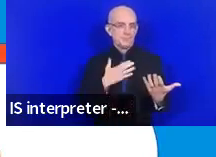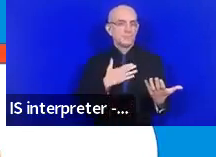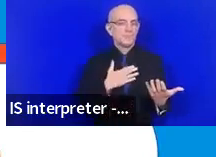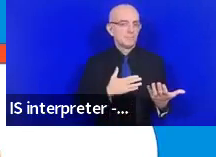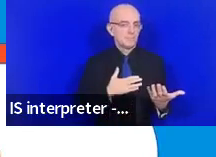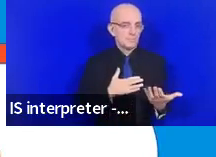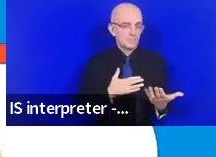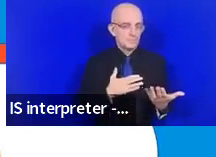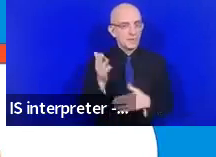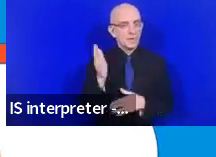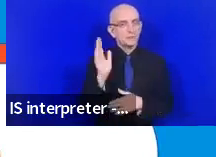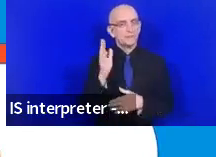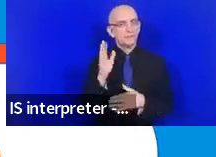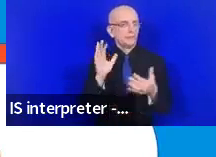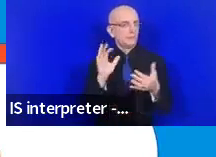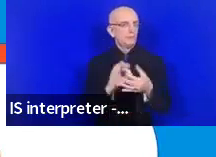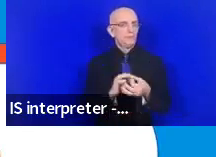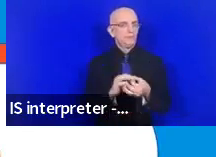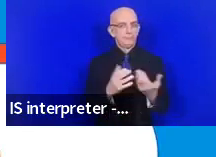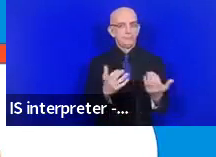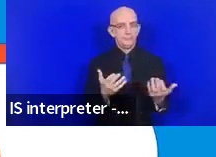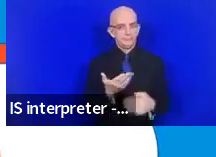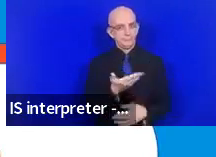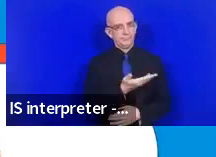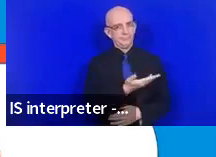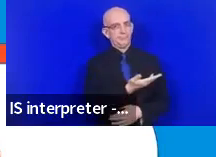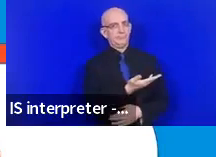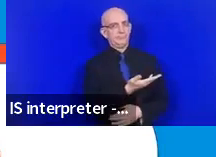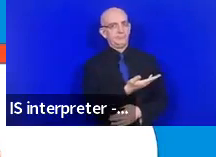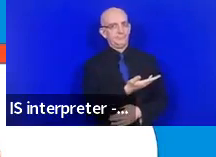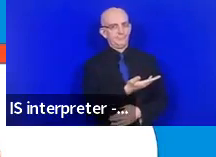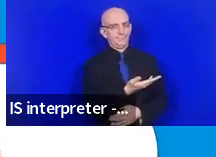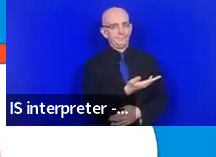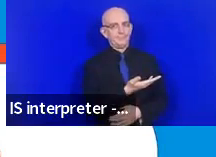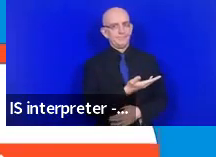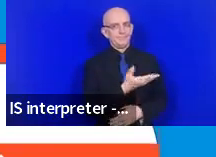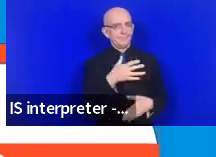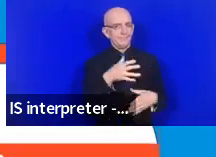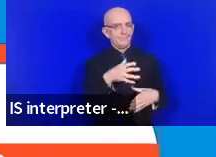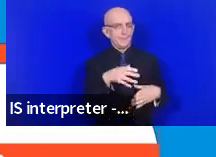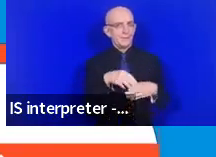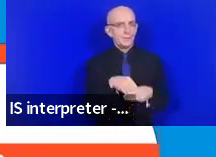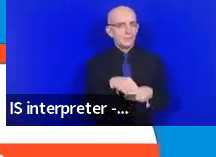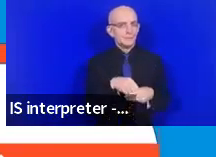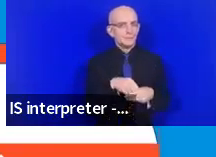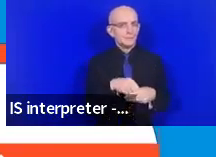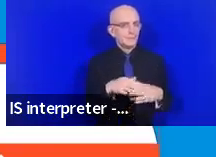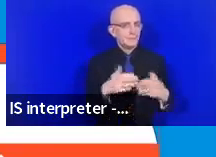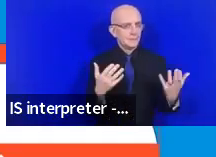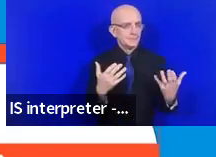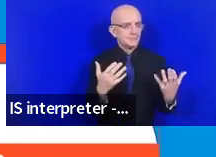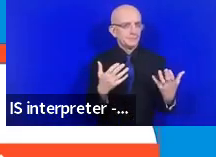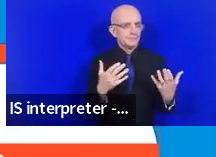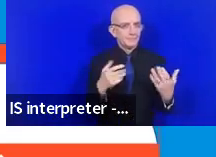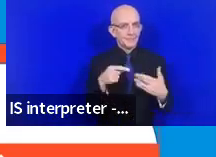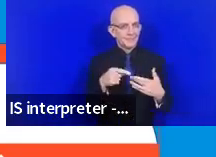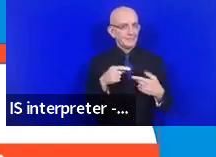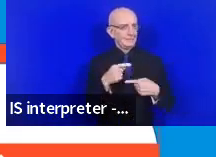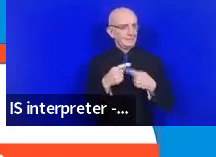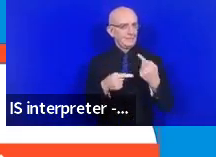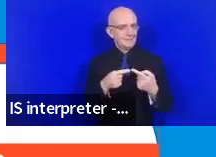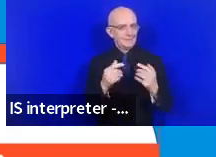what is the Inclusive Generation Equality Collective. The Inclusive Generation Equality Collective is composed of